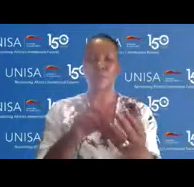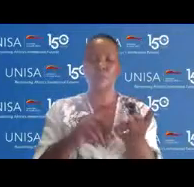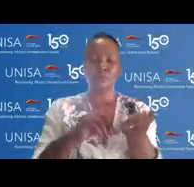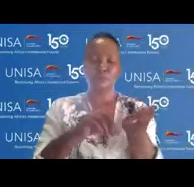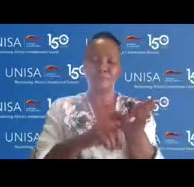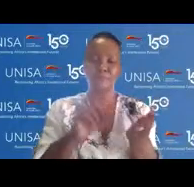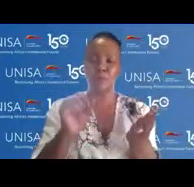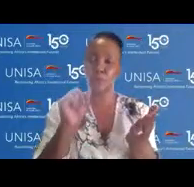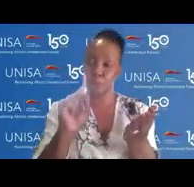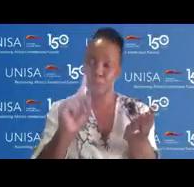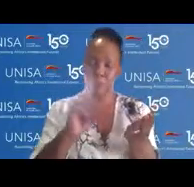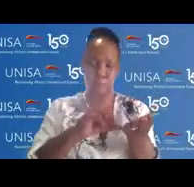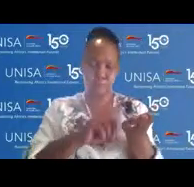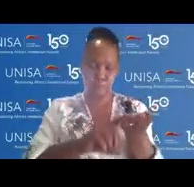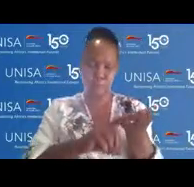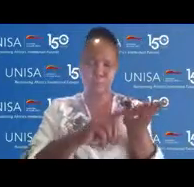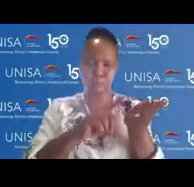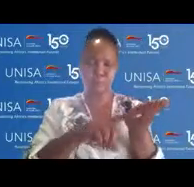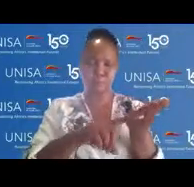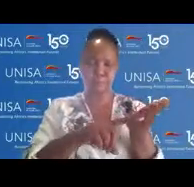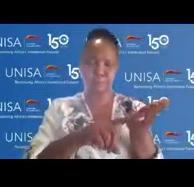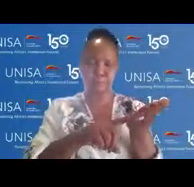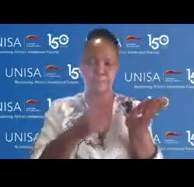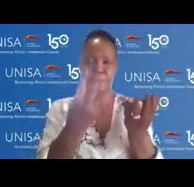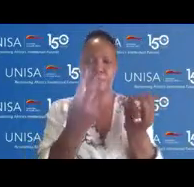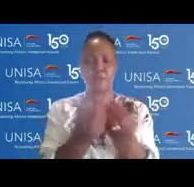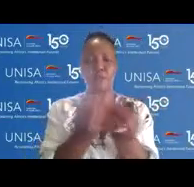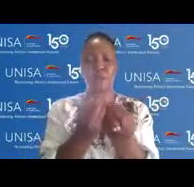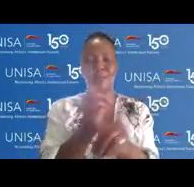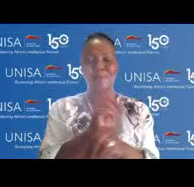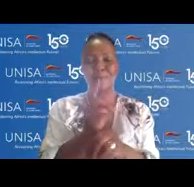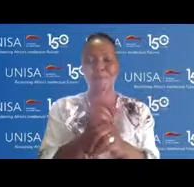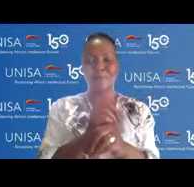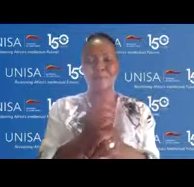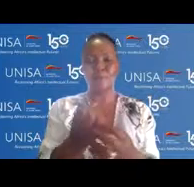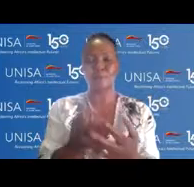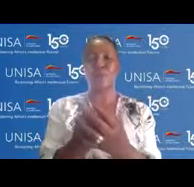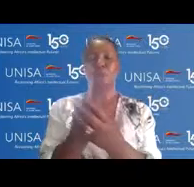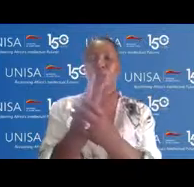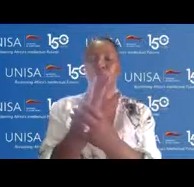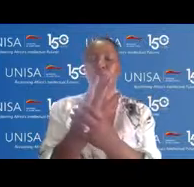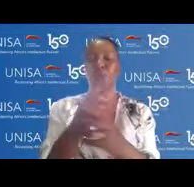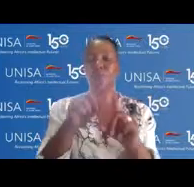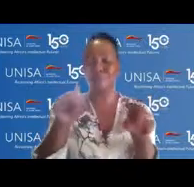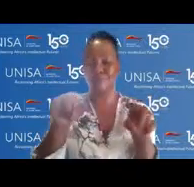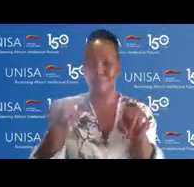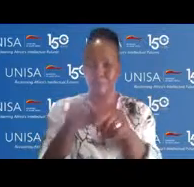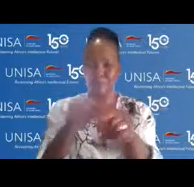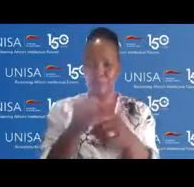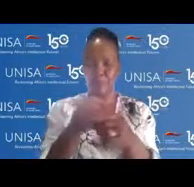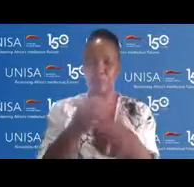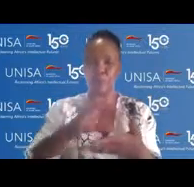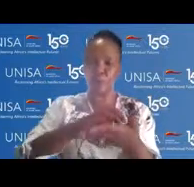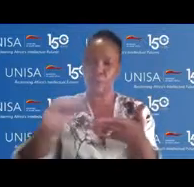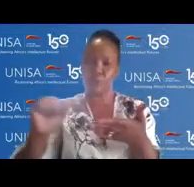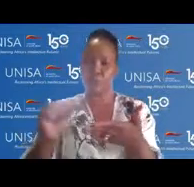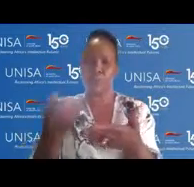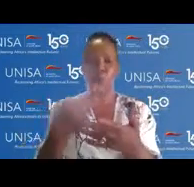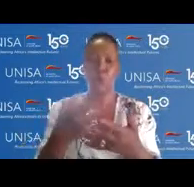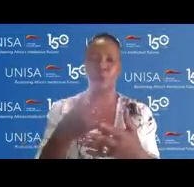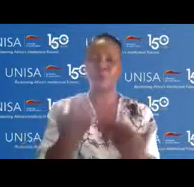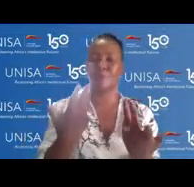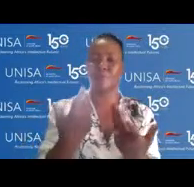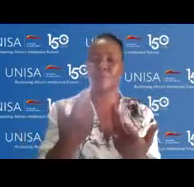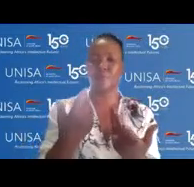pop up on your device indicating what do you want to do. Do you want to copy it? Do you want to move it? Or do you want to uninstall the